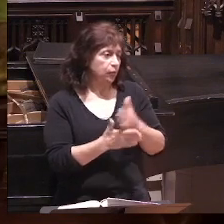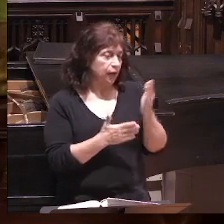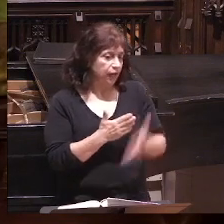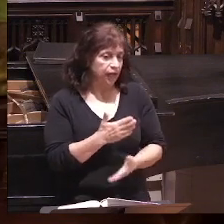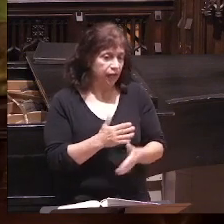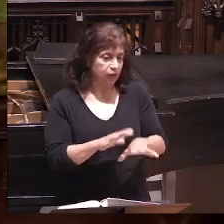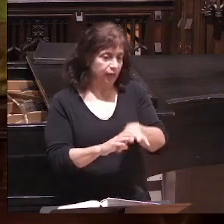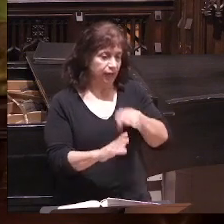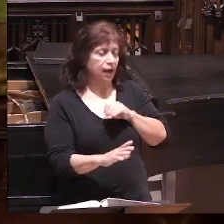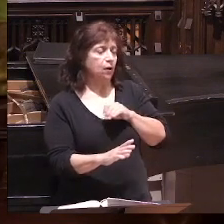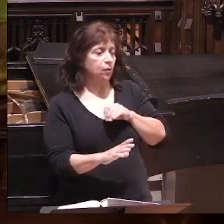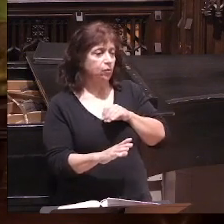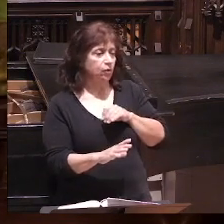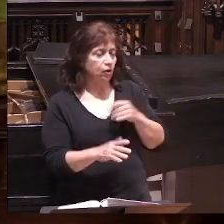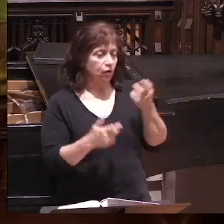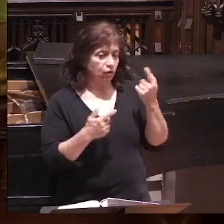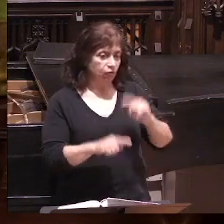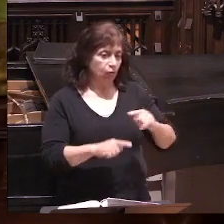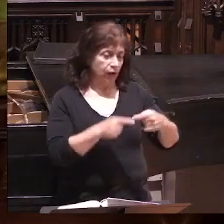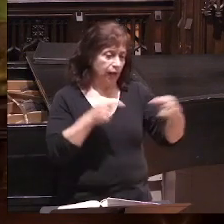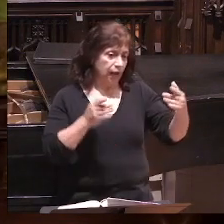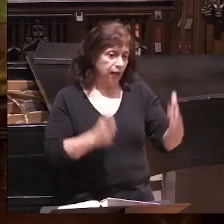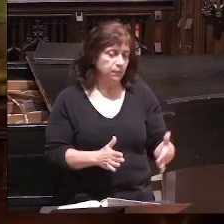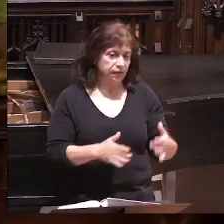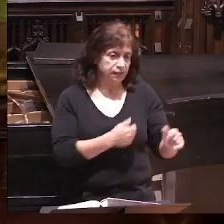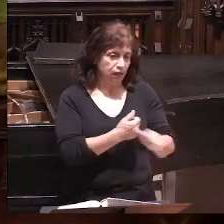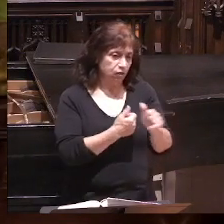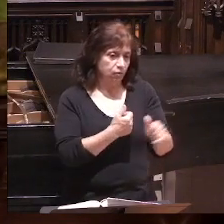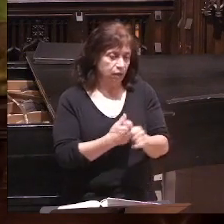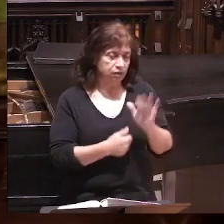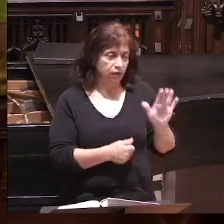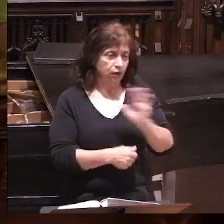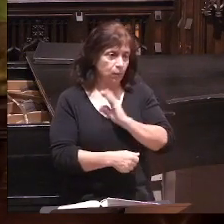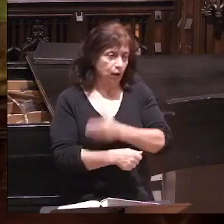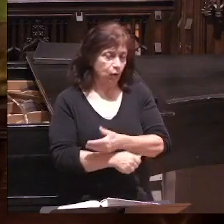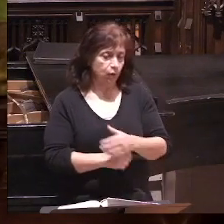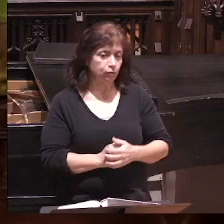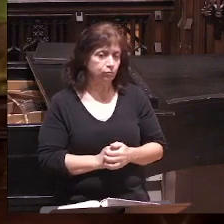least to get out of the way, perceived enemies or threats to their power.